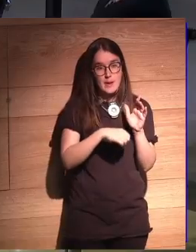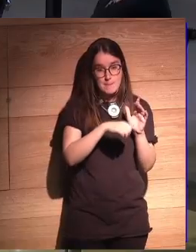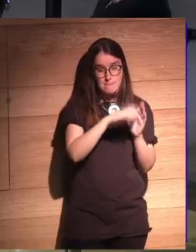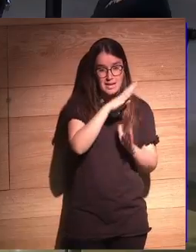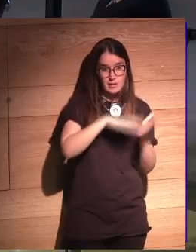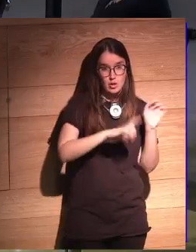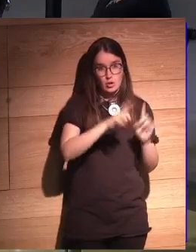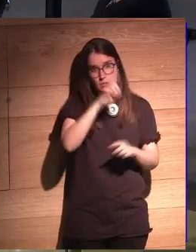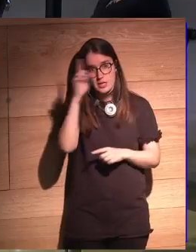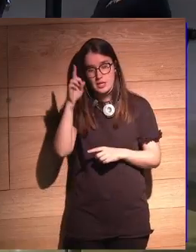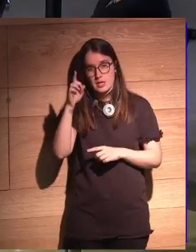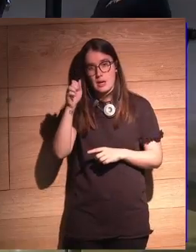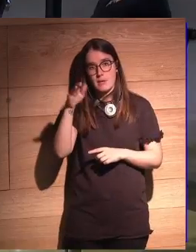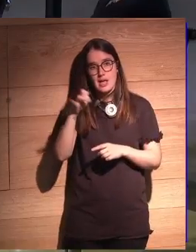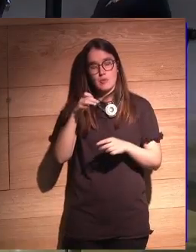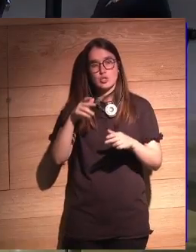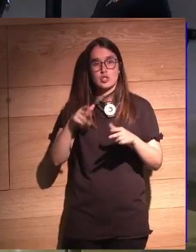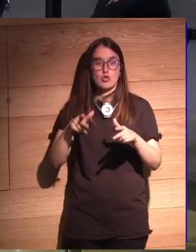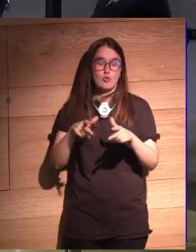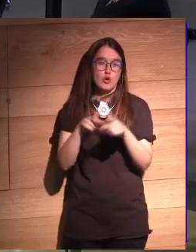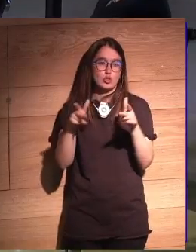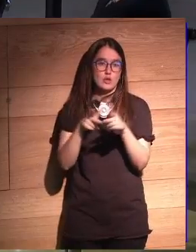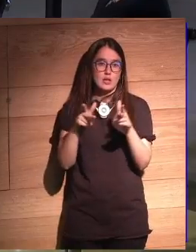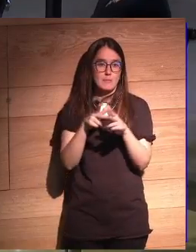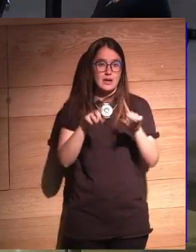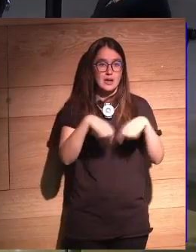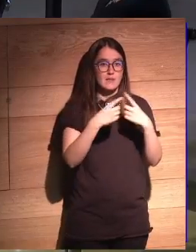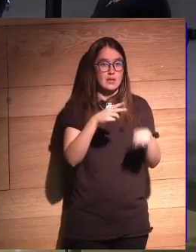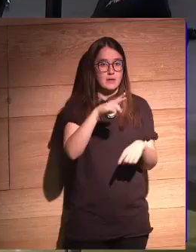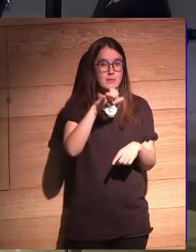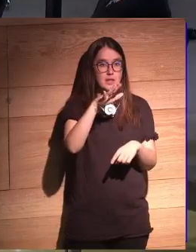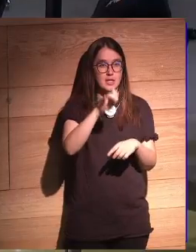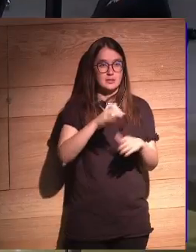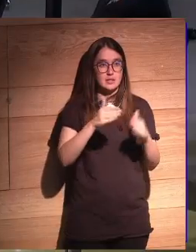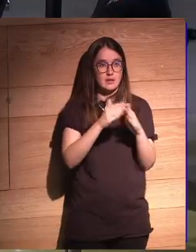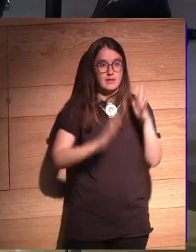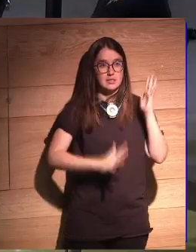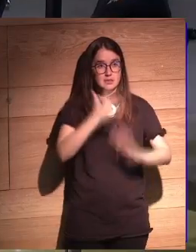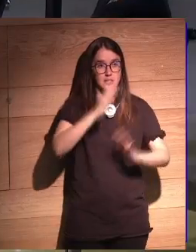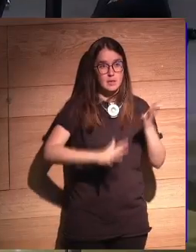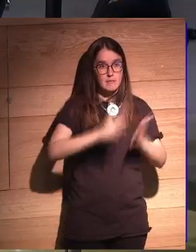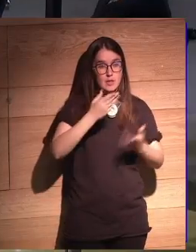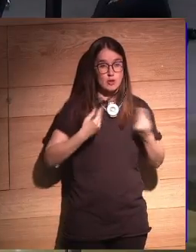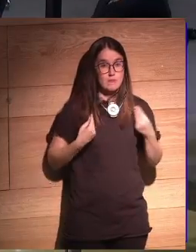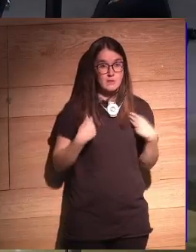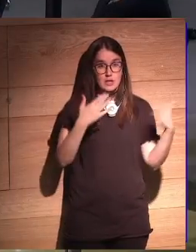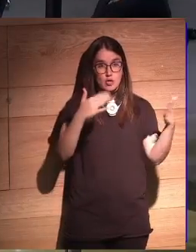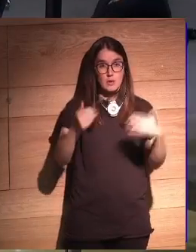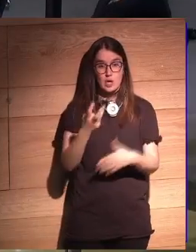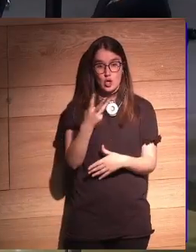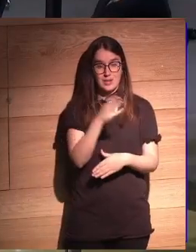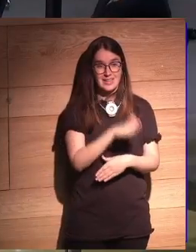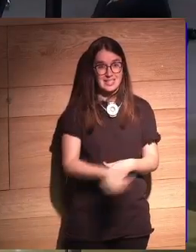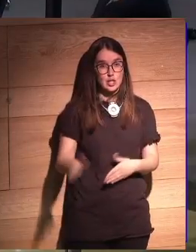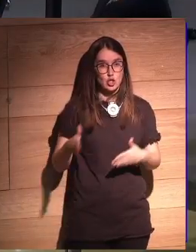there's one house less empty that is empty because we carried out a social action